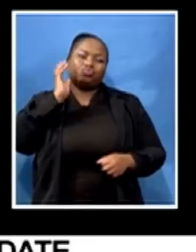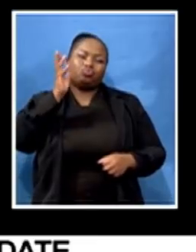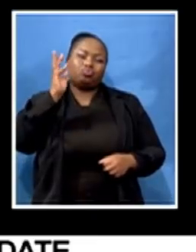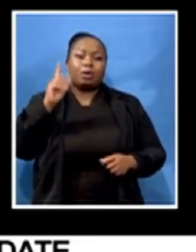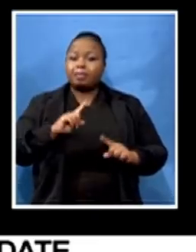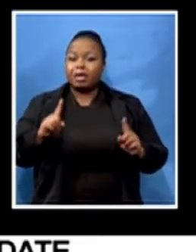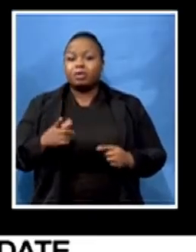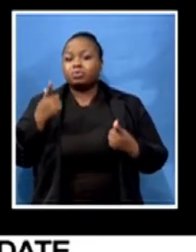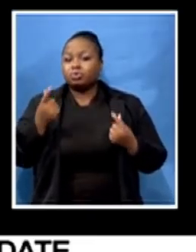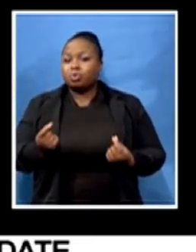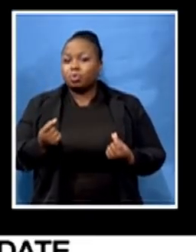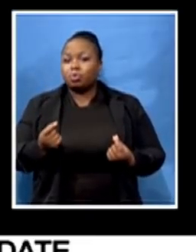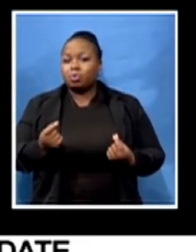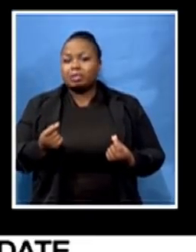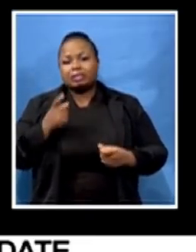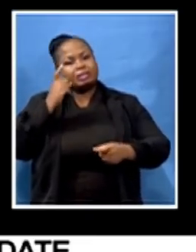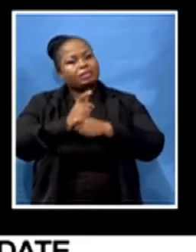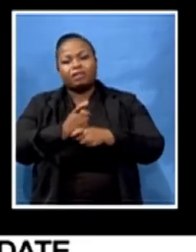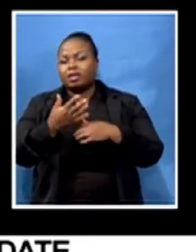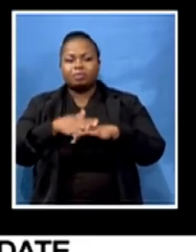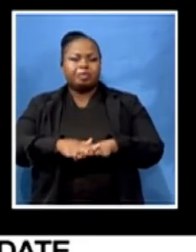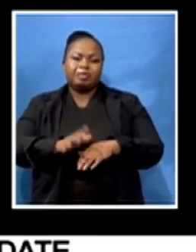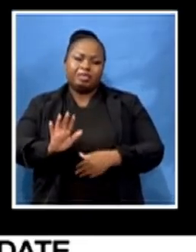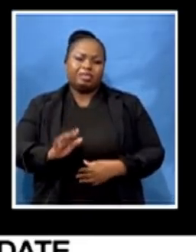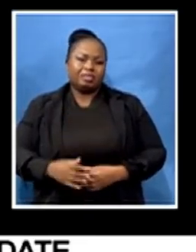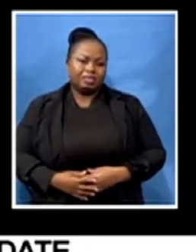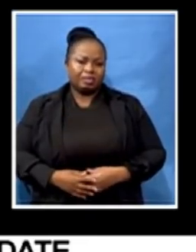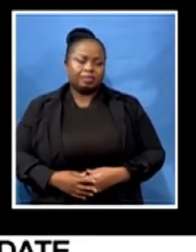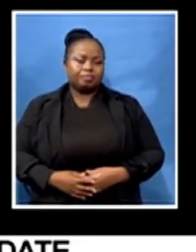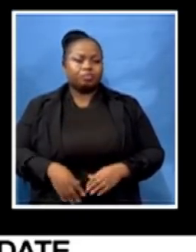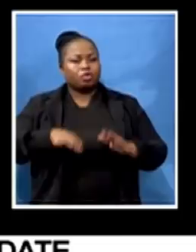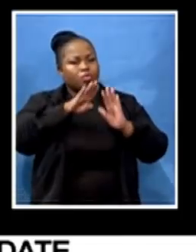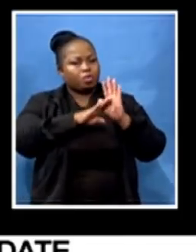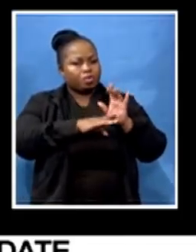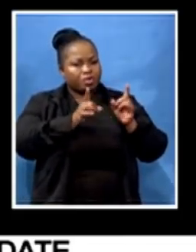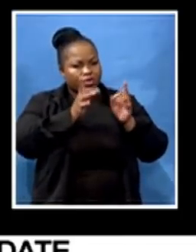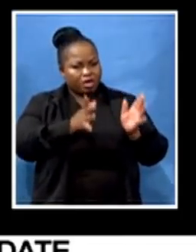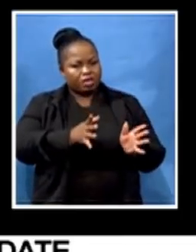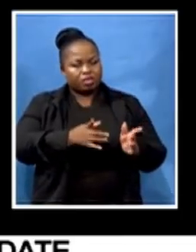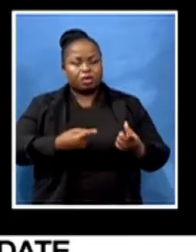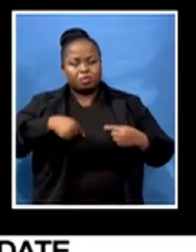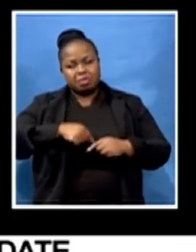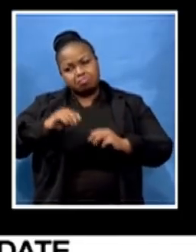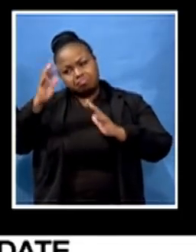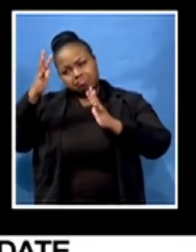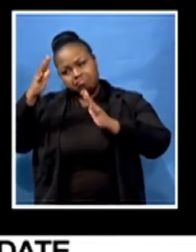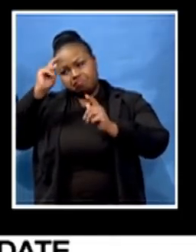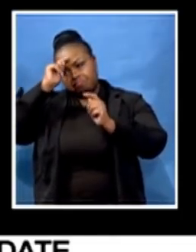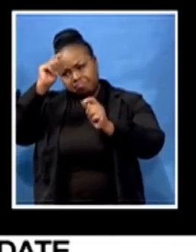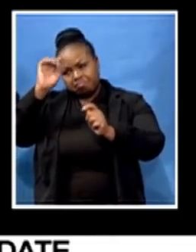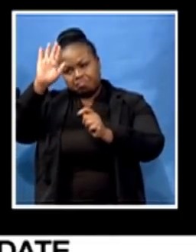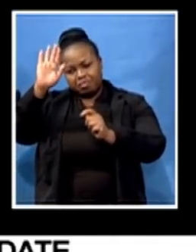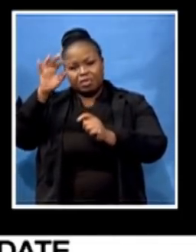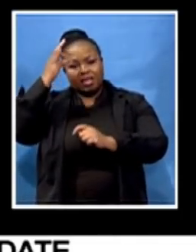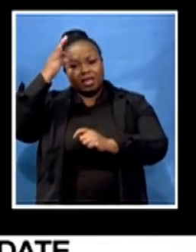commend government for spearheading the efforts aimed at promoting